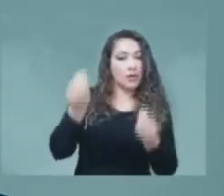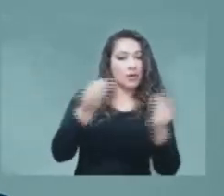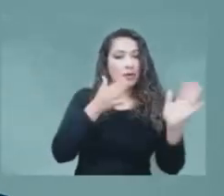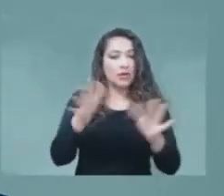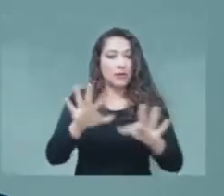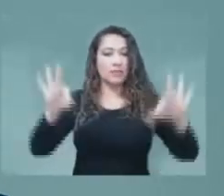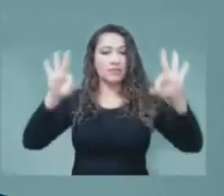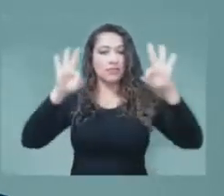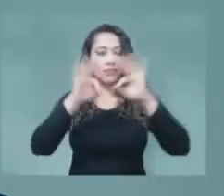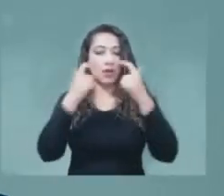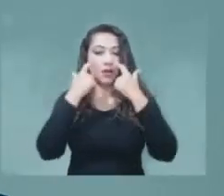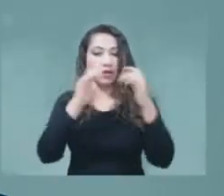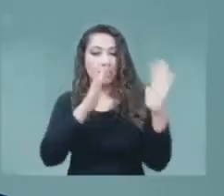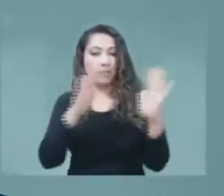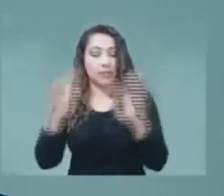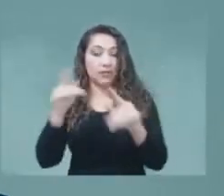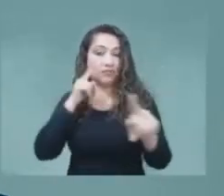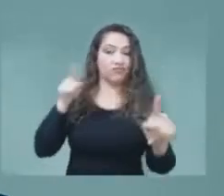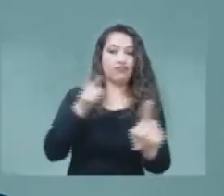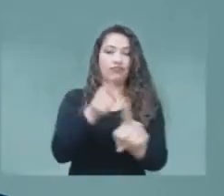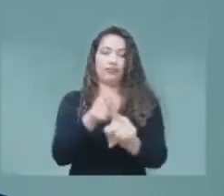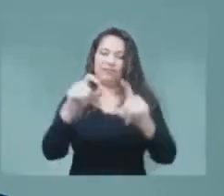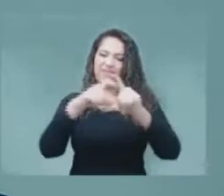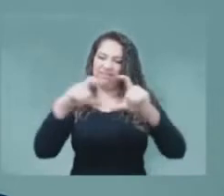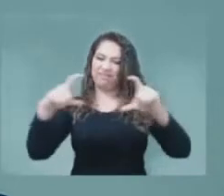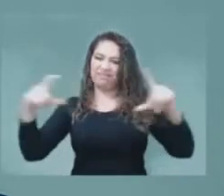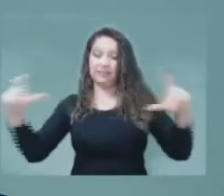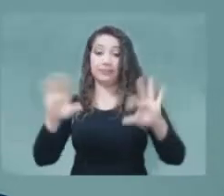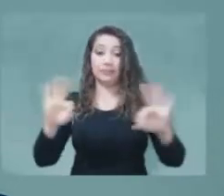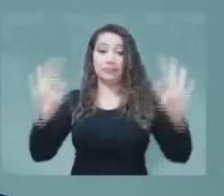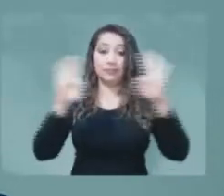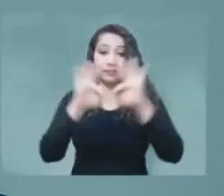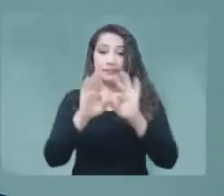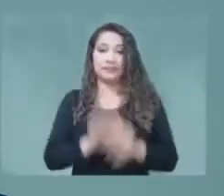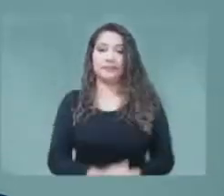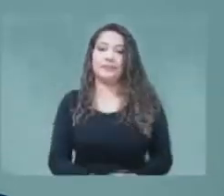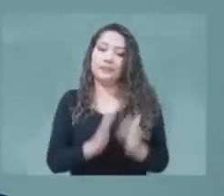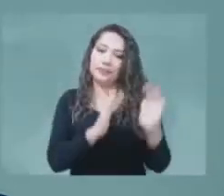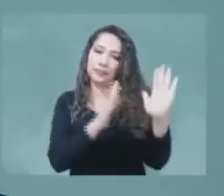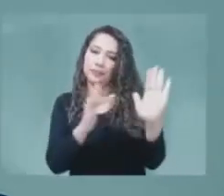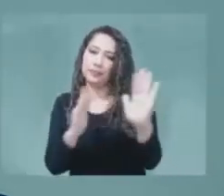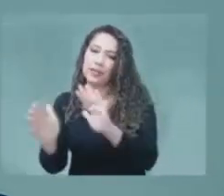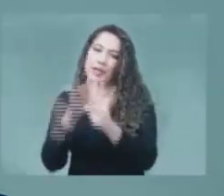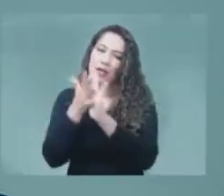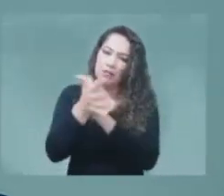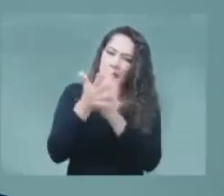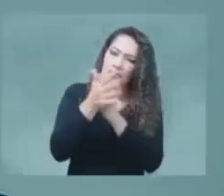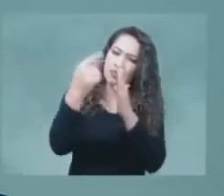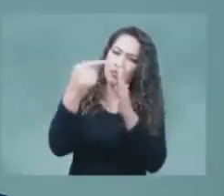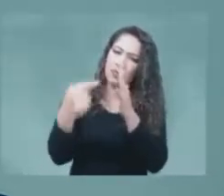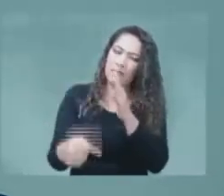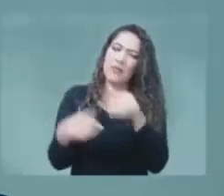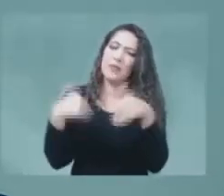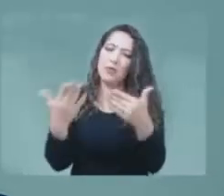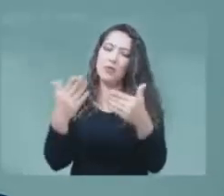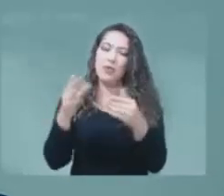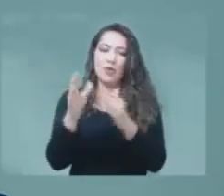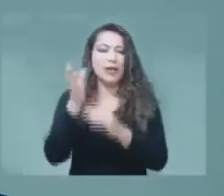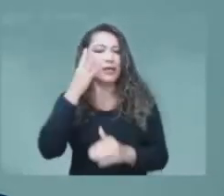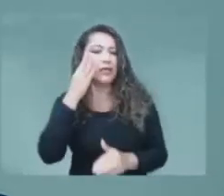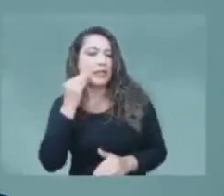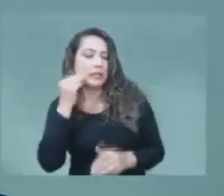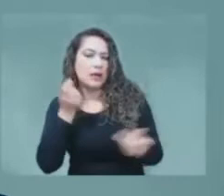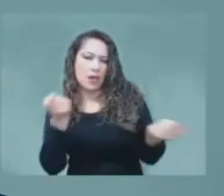fundamental element for this purpose. On the other hand, we will receive information about the experience monitoring